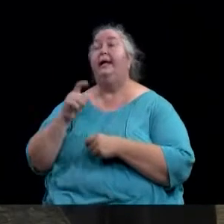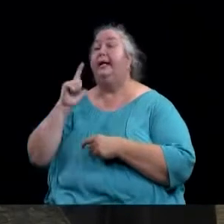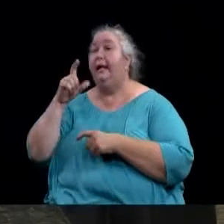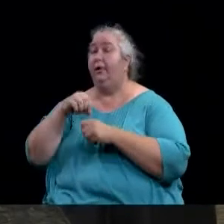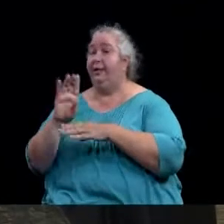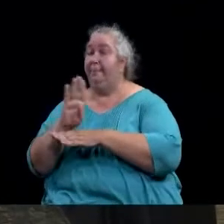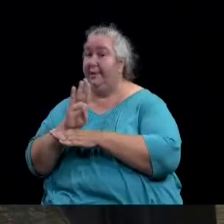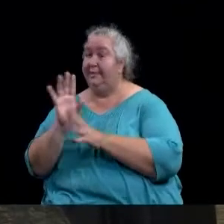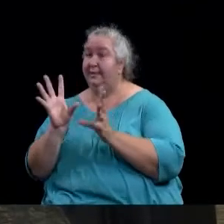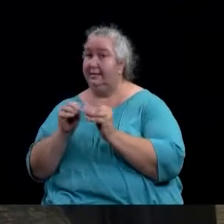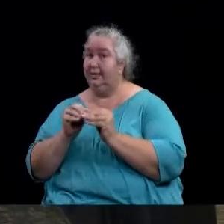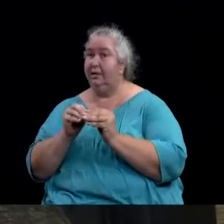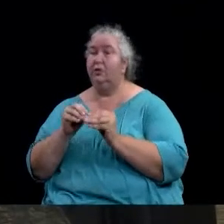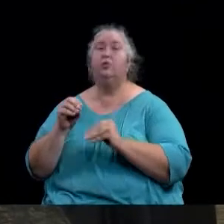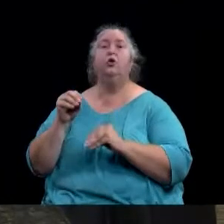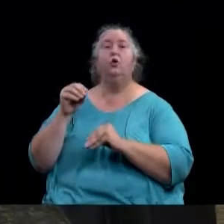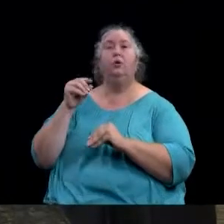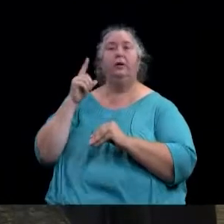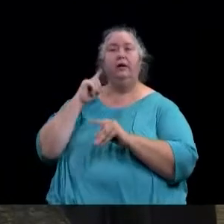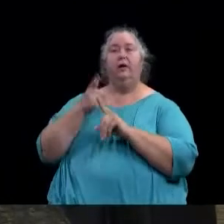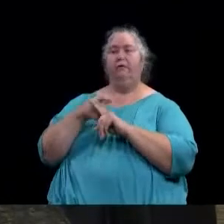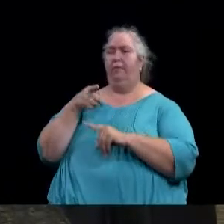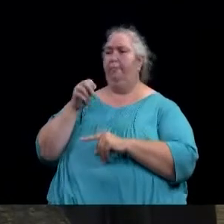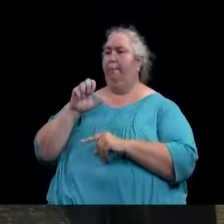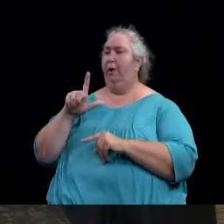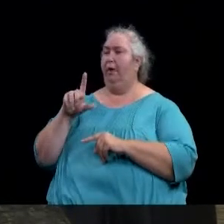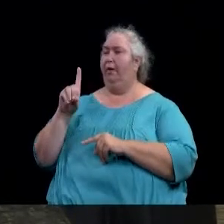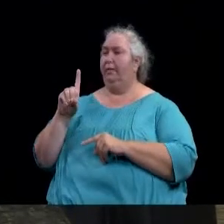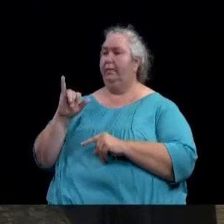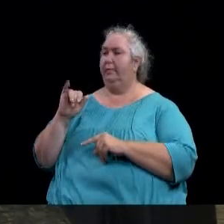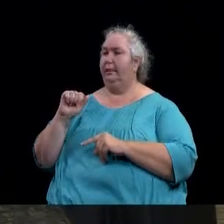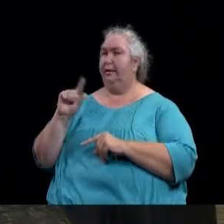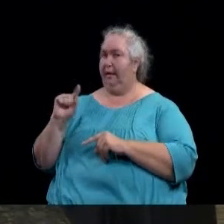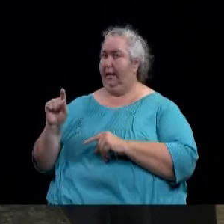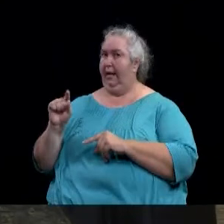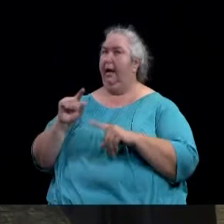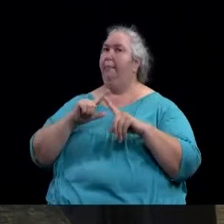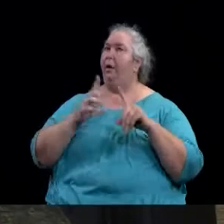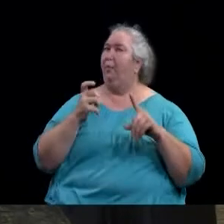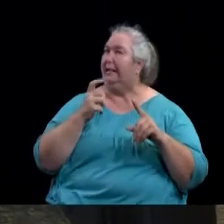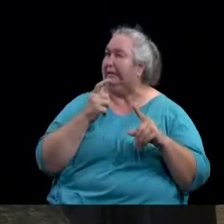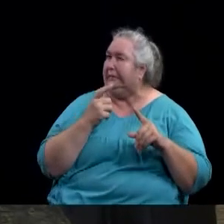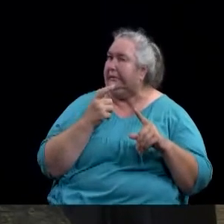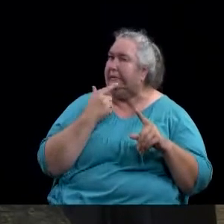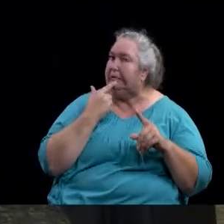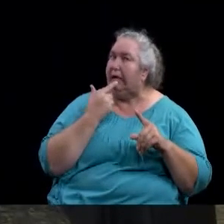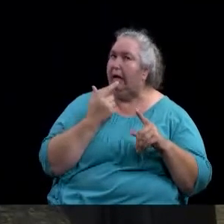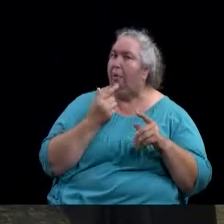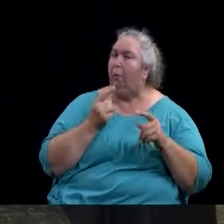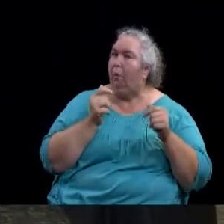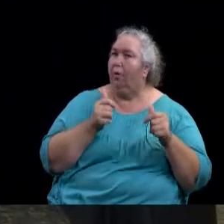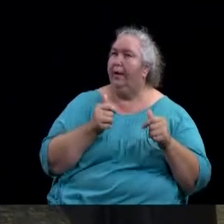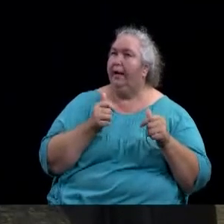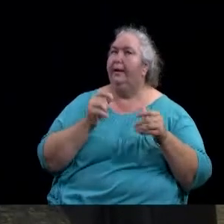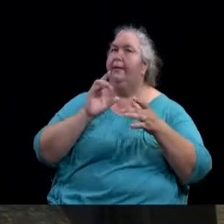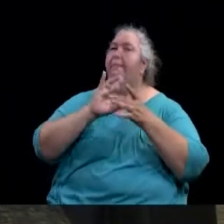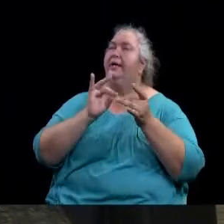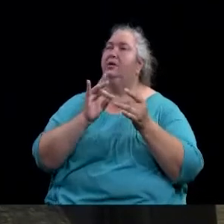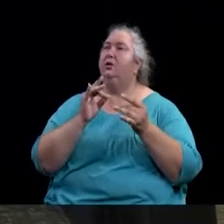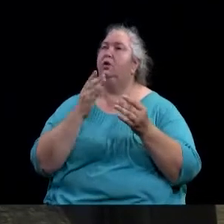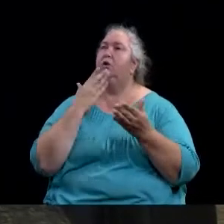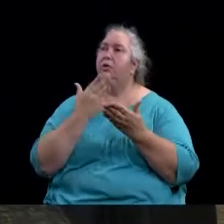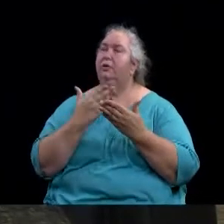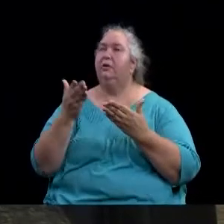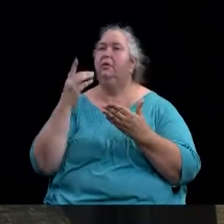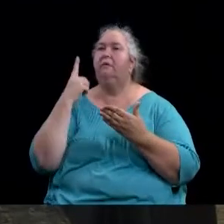a couple minutes to mention some of the great things this budget does for our residents. It really supports the